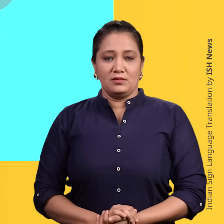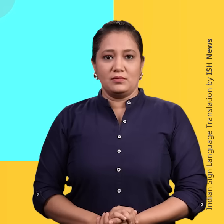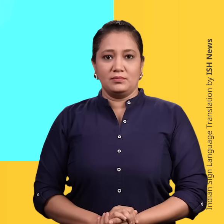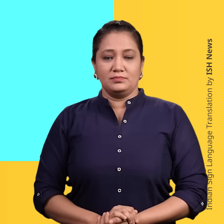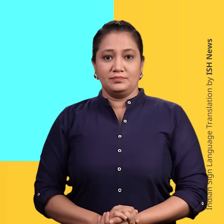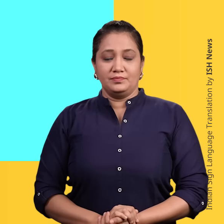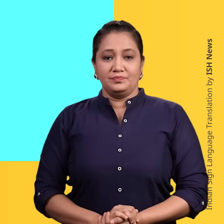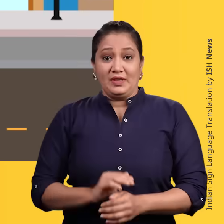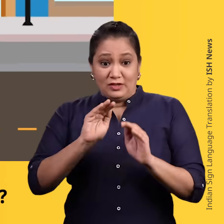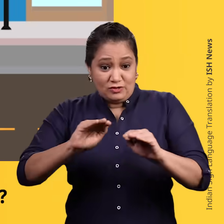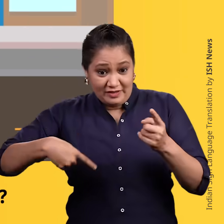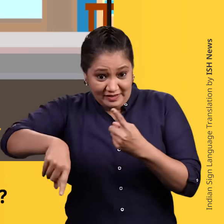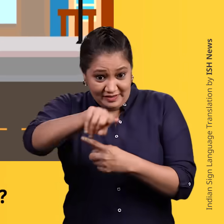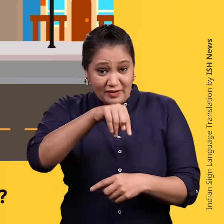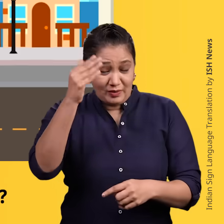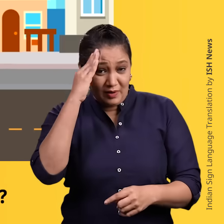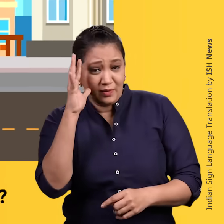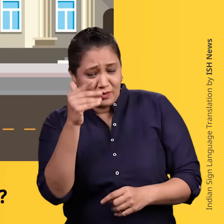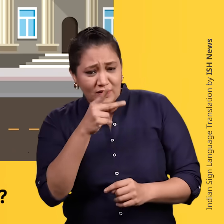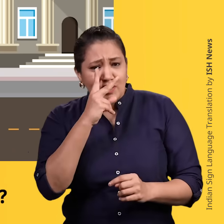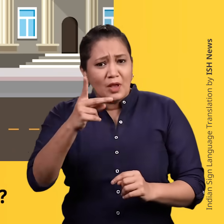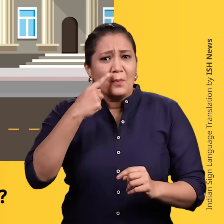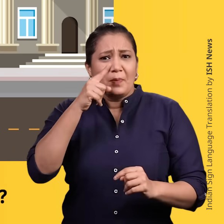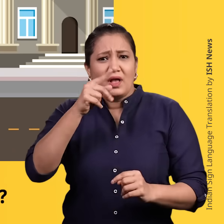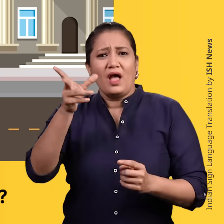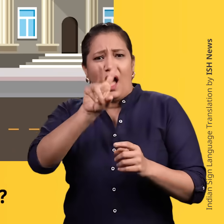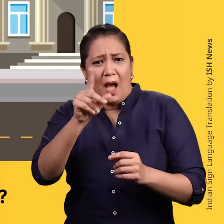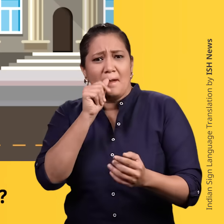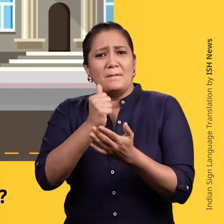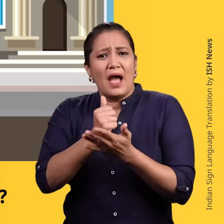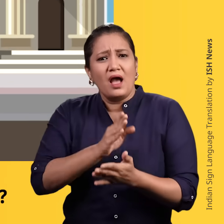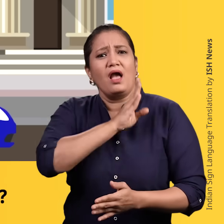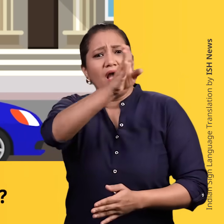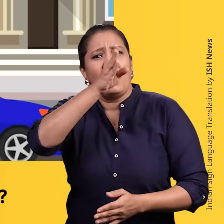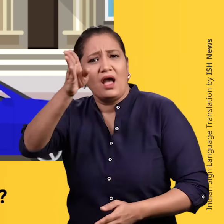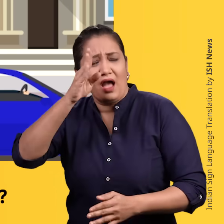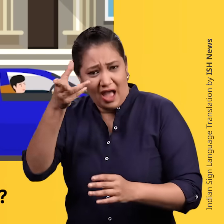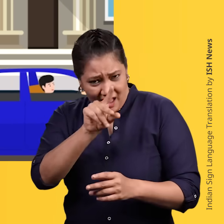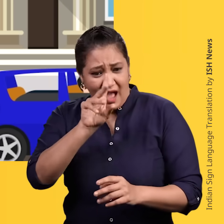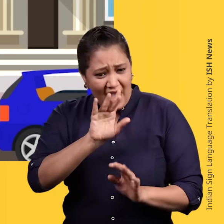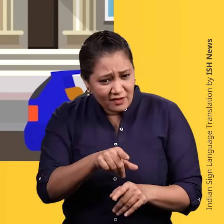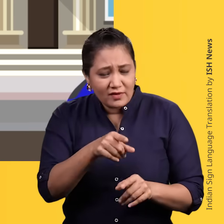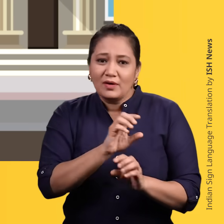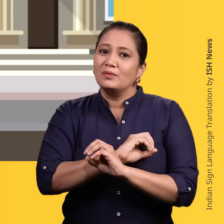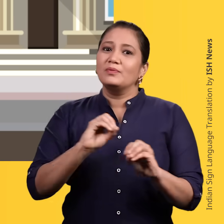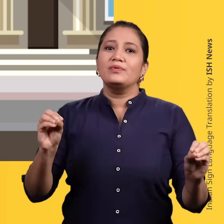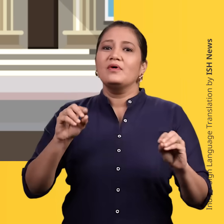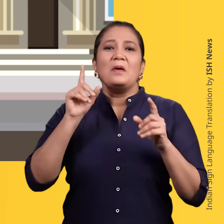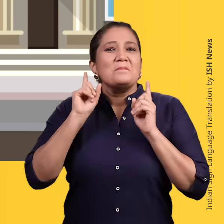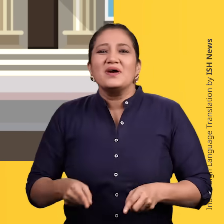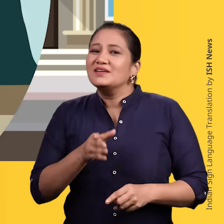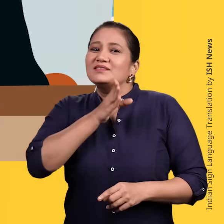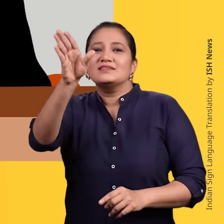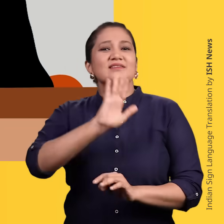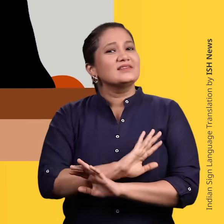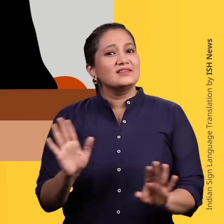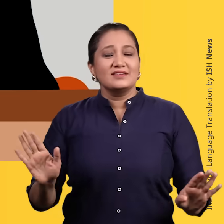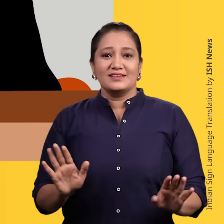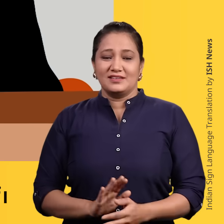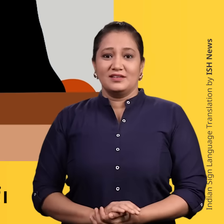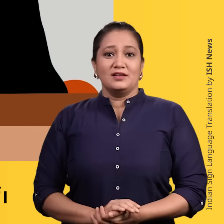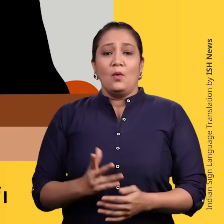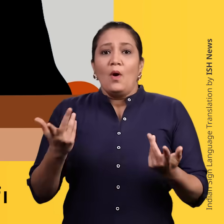convenience. Children, do you see your parents visiting the bank often? They don't need